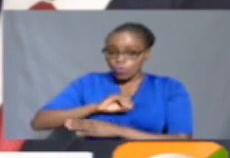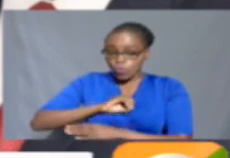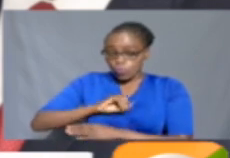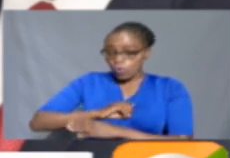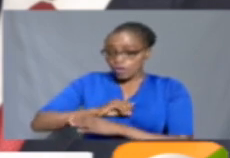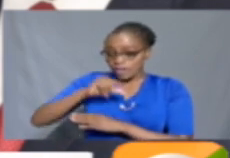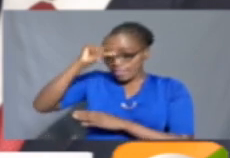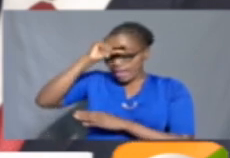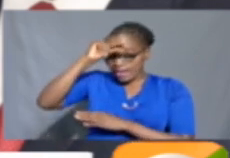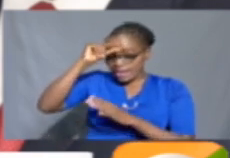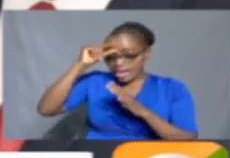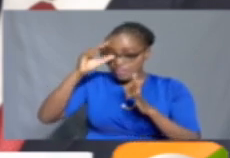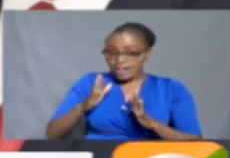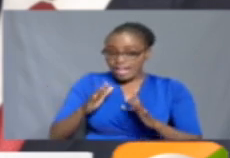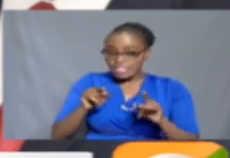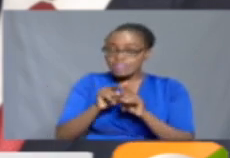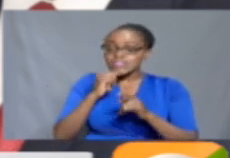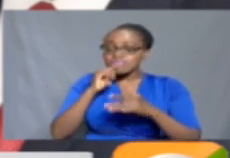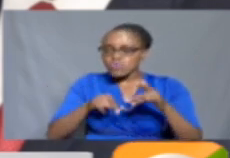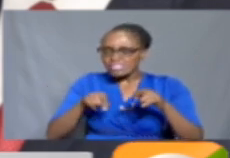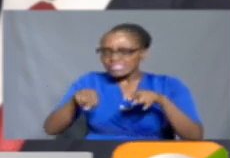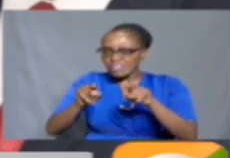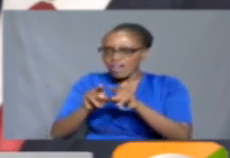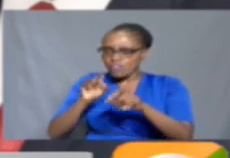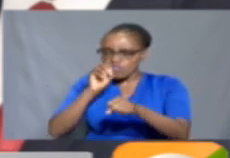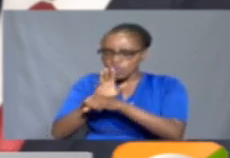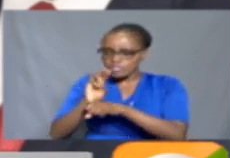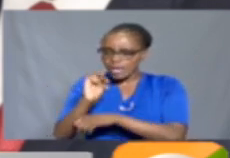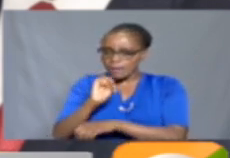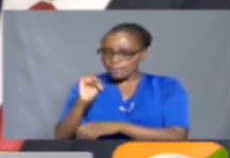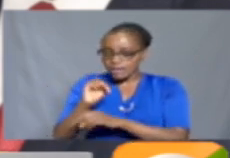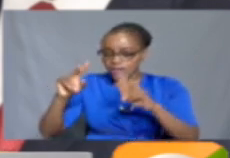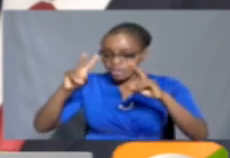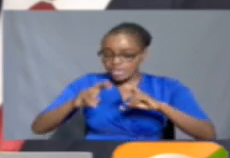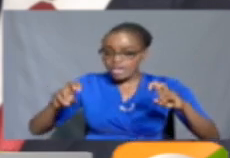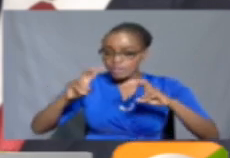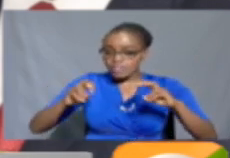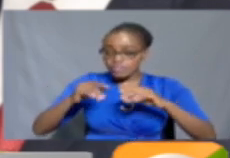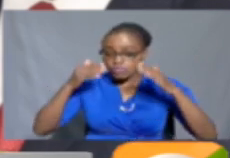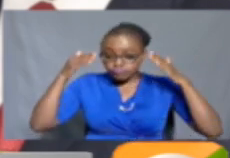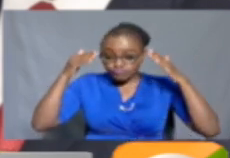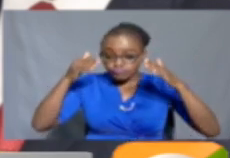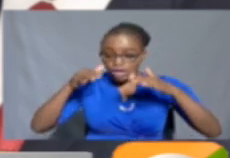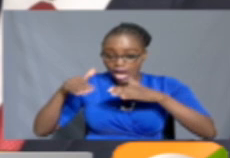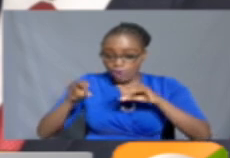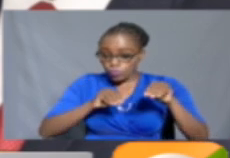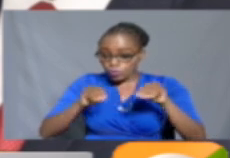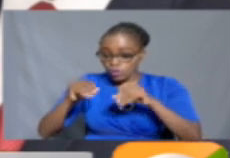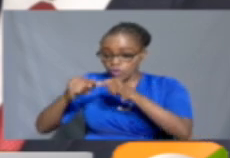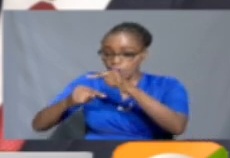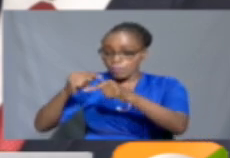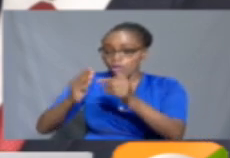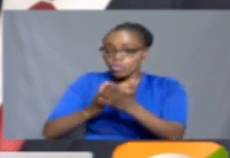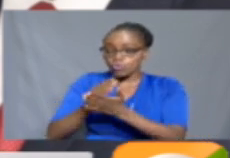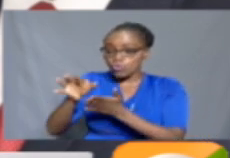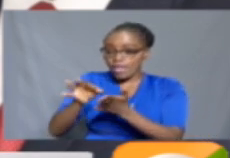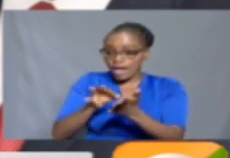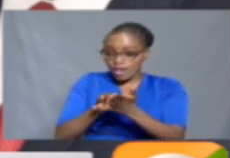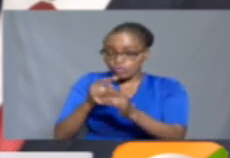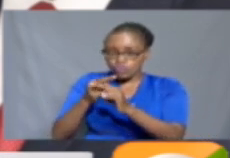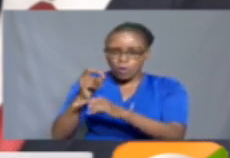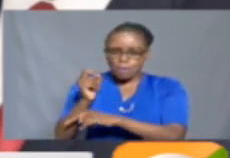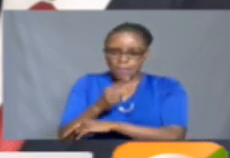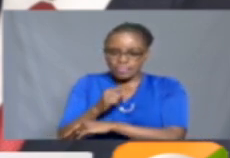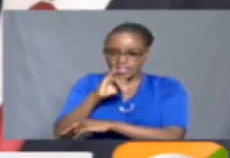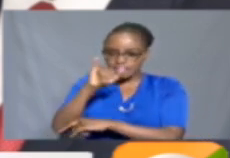governor. It is said that in total they have 14 million shillings. Investigators keen on the transactions processed through the accounts since